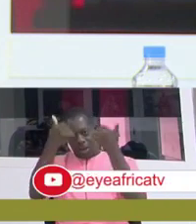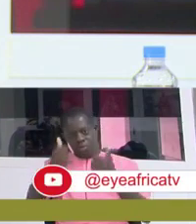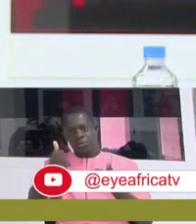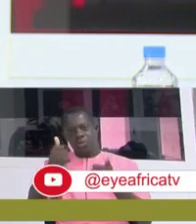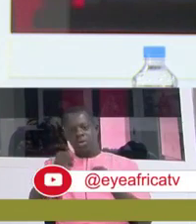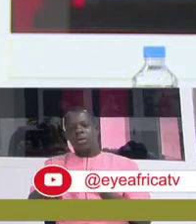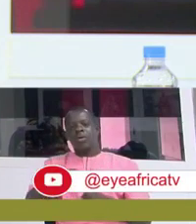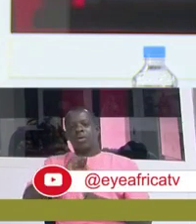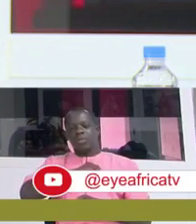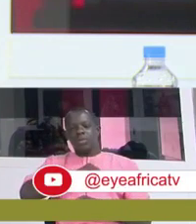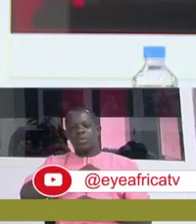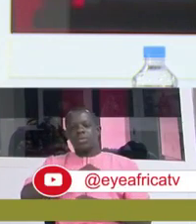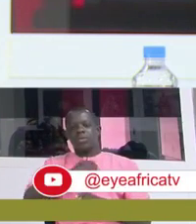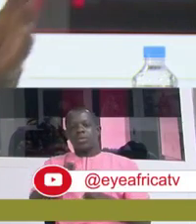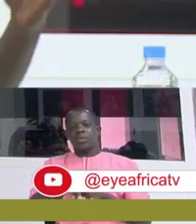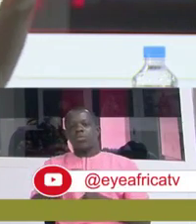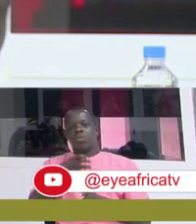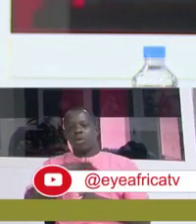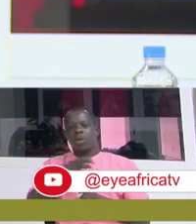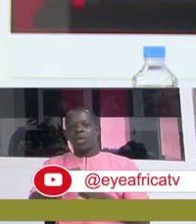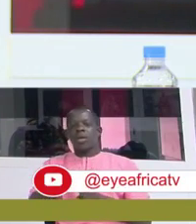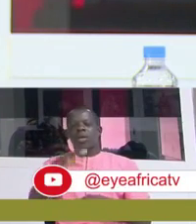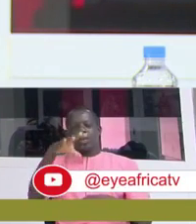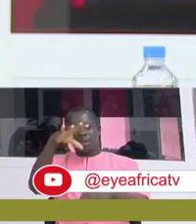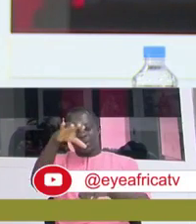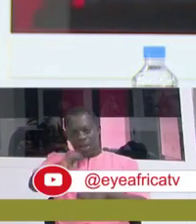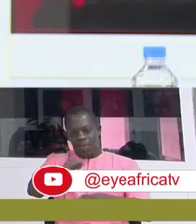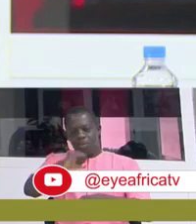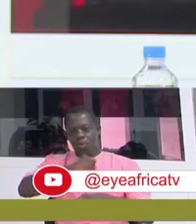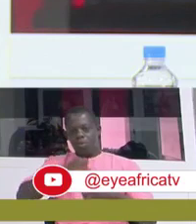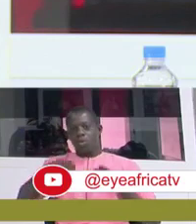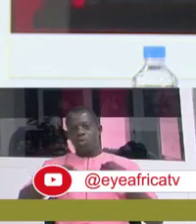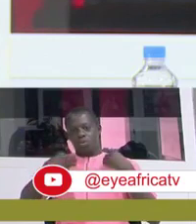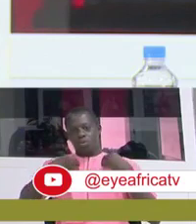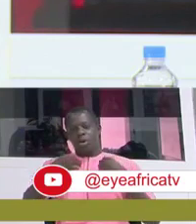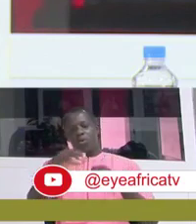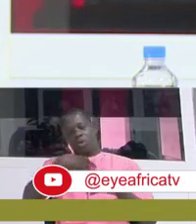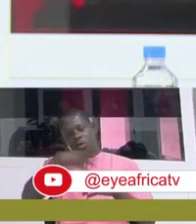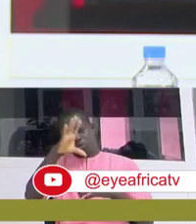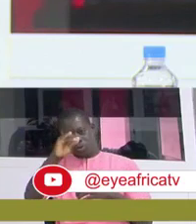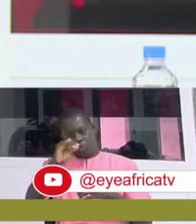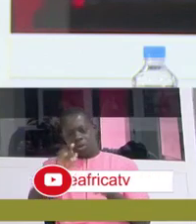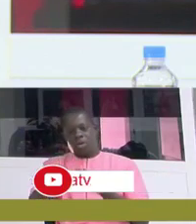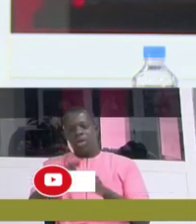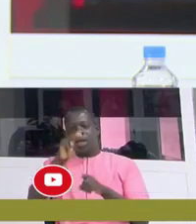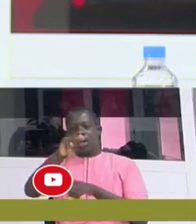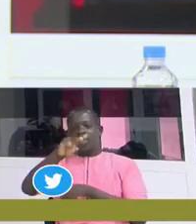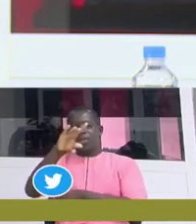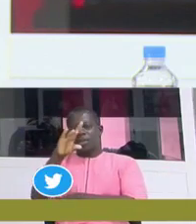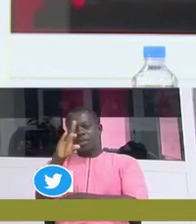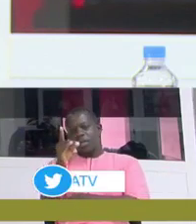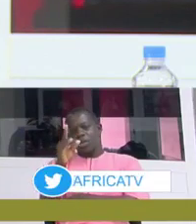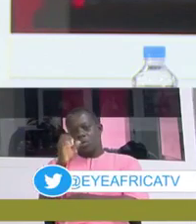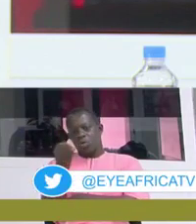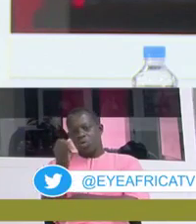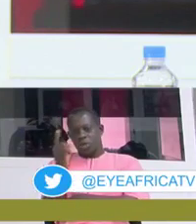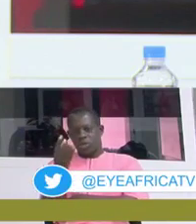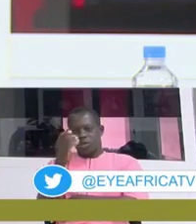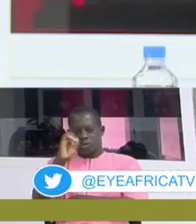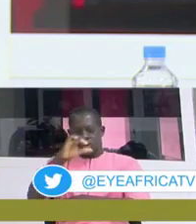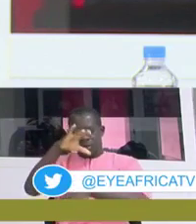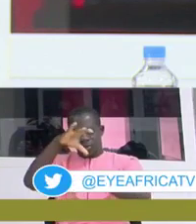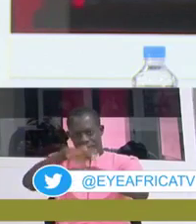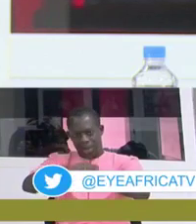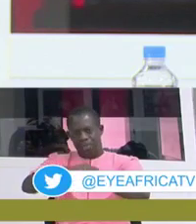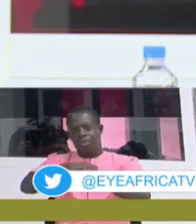Country. I rushed towards him to hold him by the scruff of the neck. Ndongombu held my